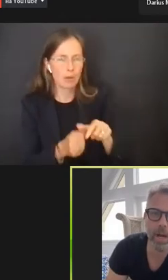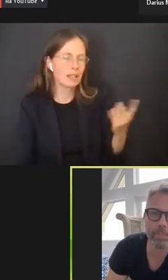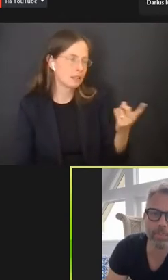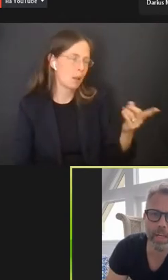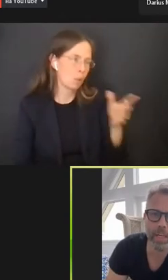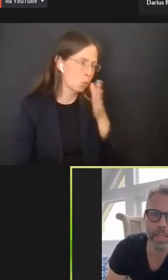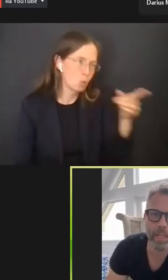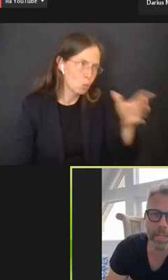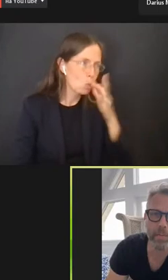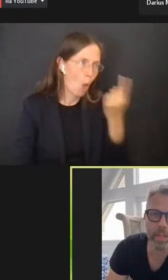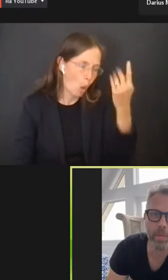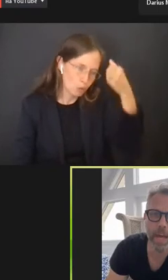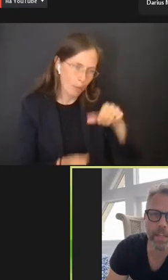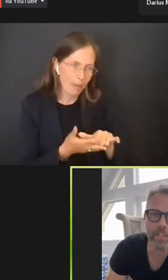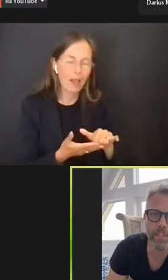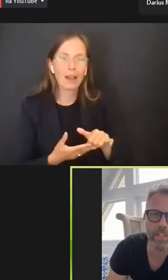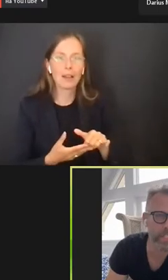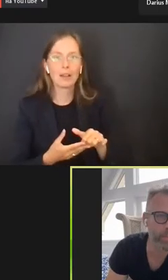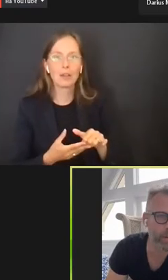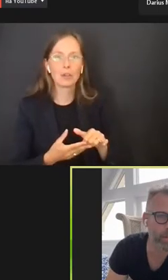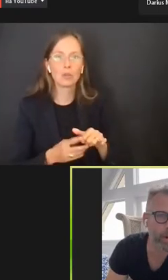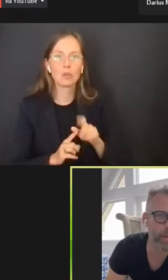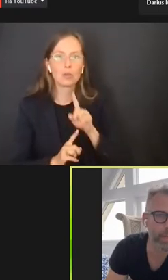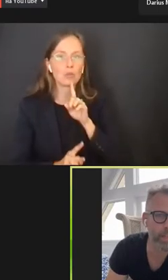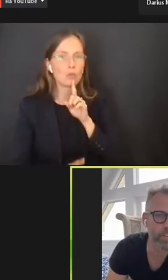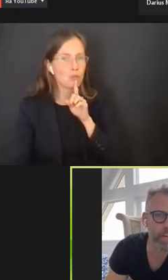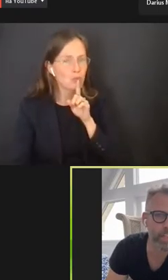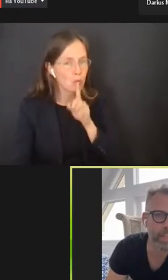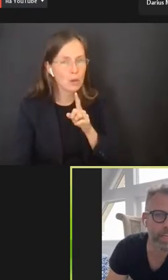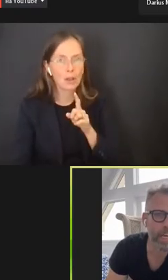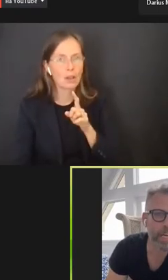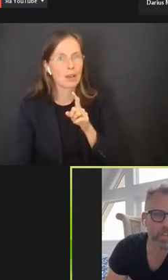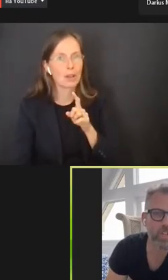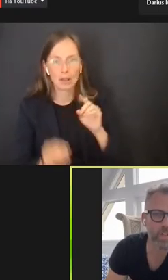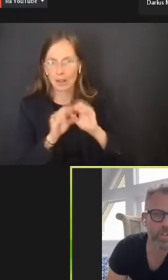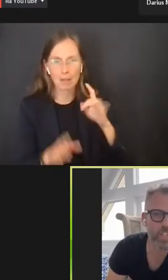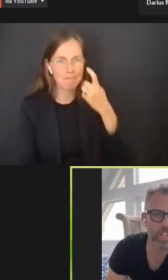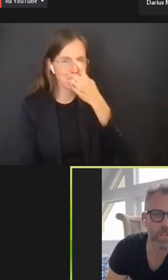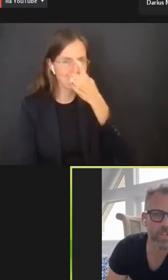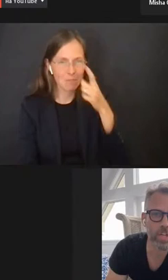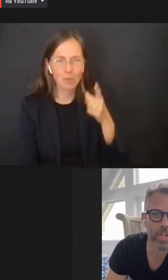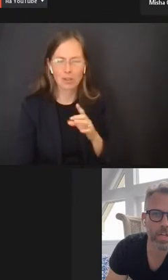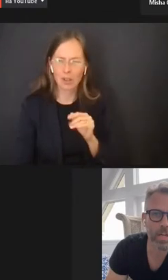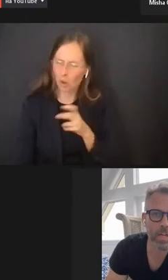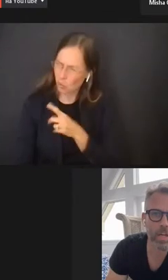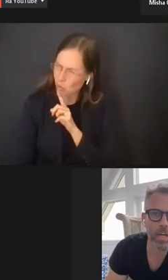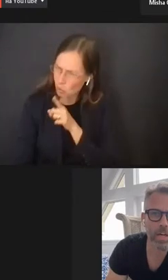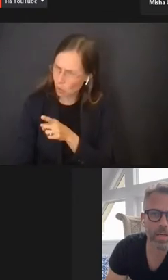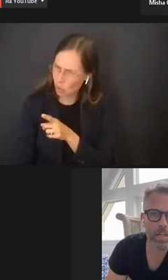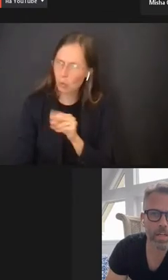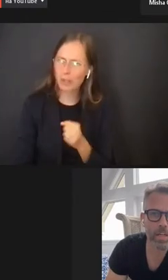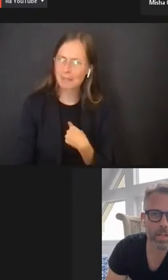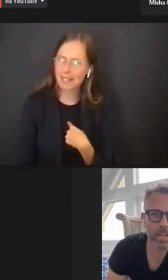remember. It really left an indelible mark in your psyche. It was the field. Are you sure it was